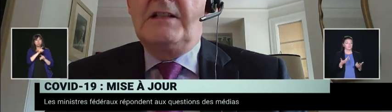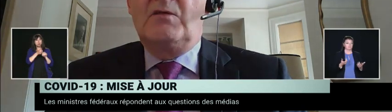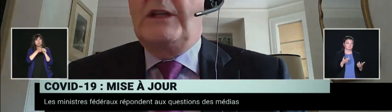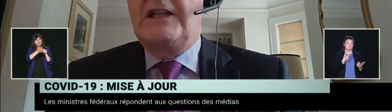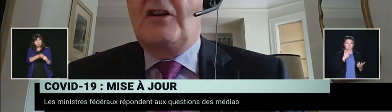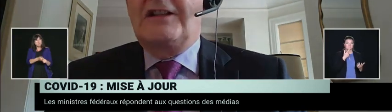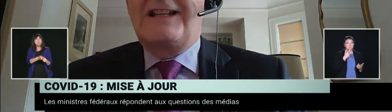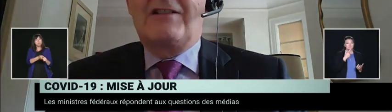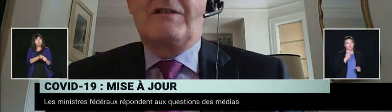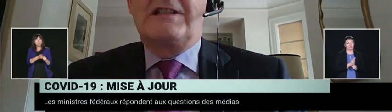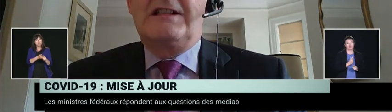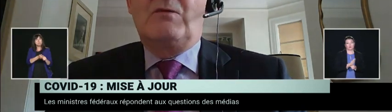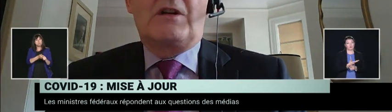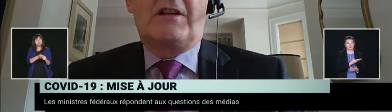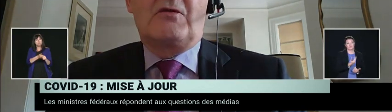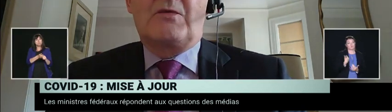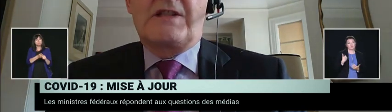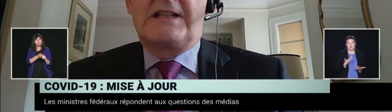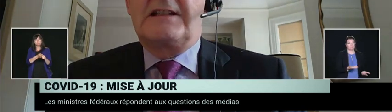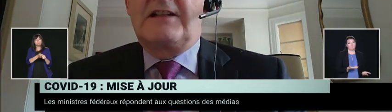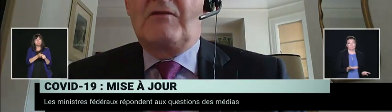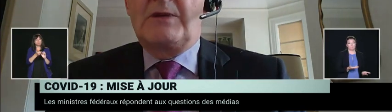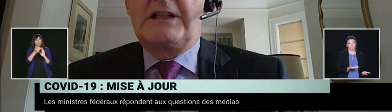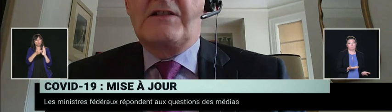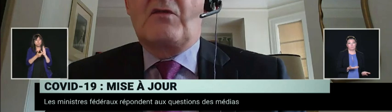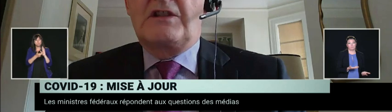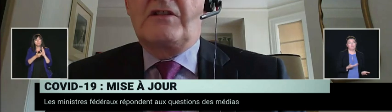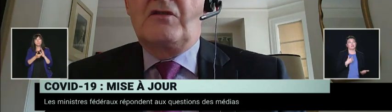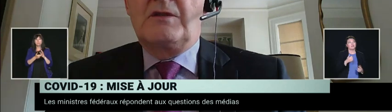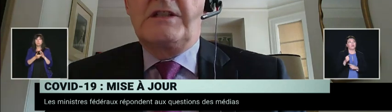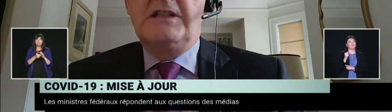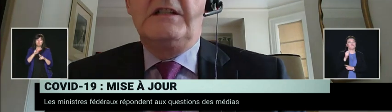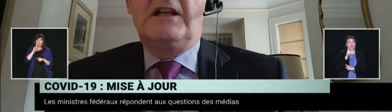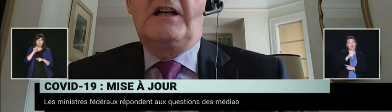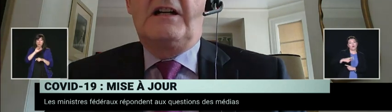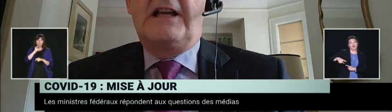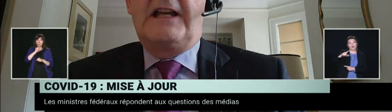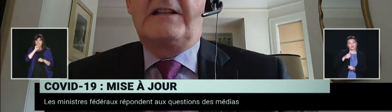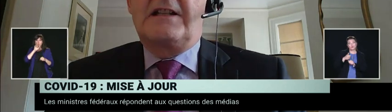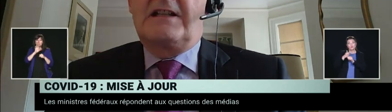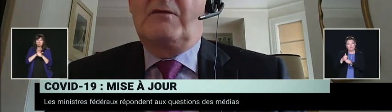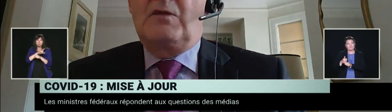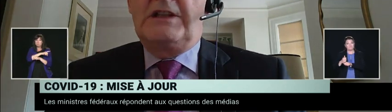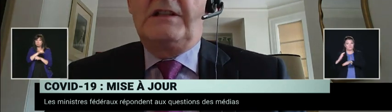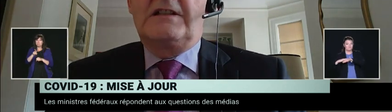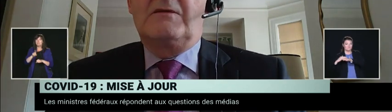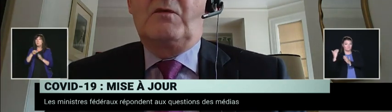place. We cannot guarantee 100% that everybody is going to do it.